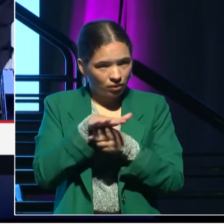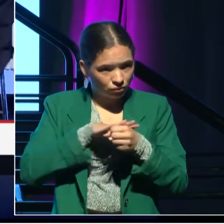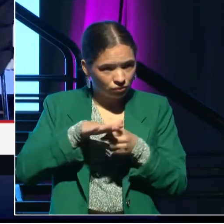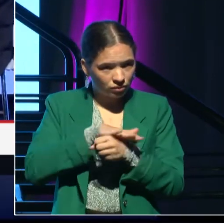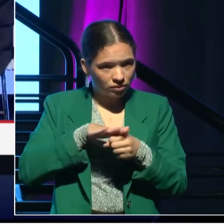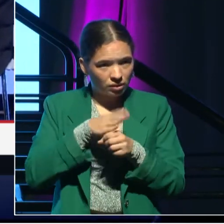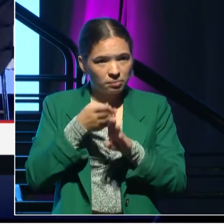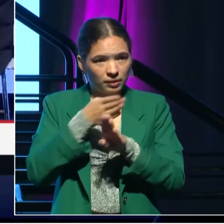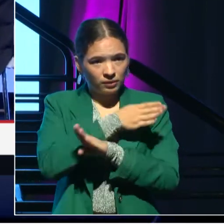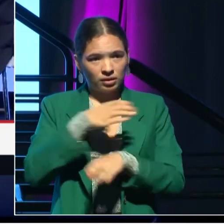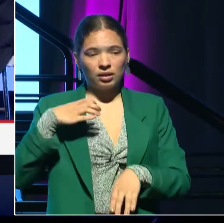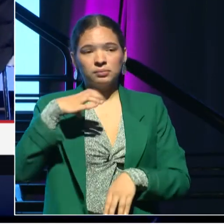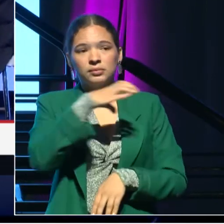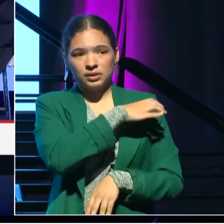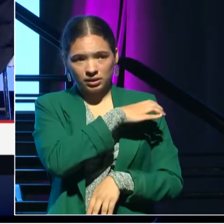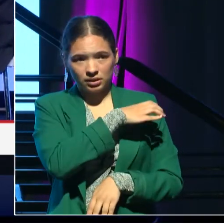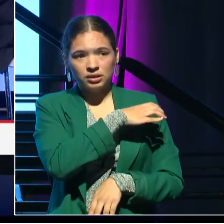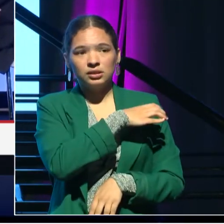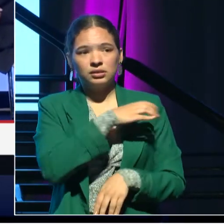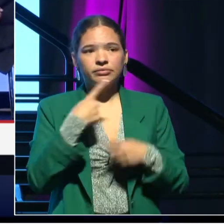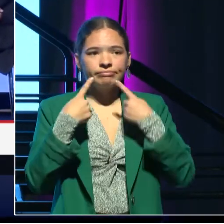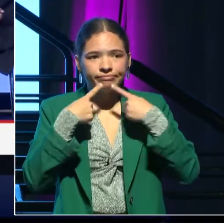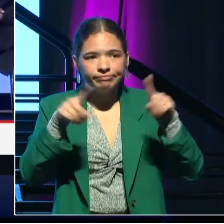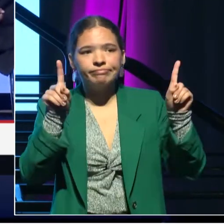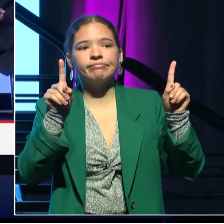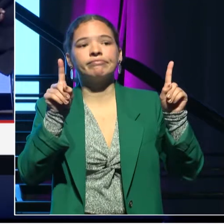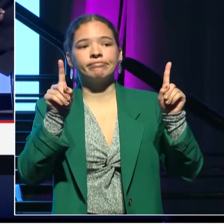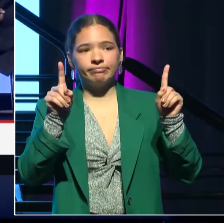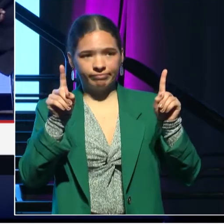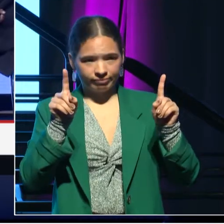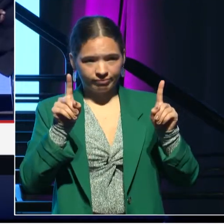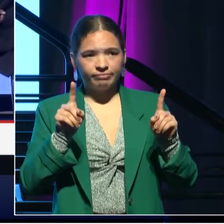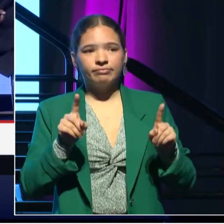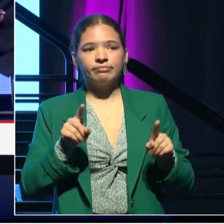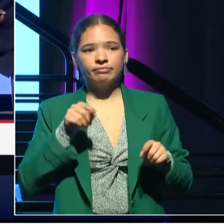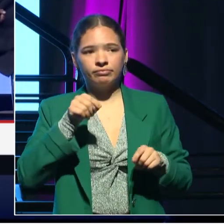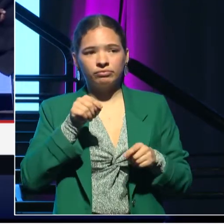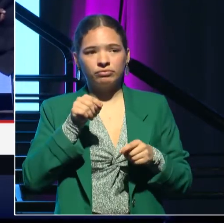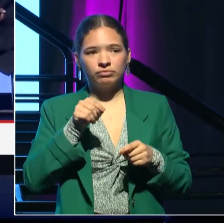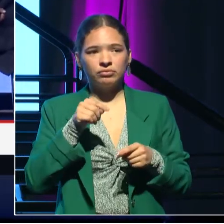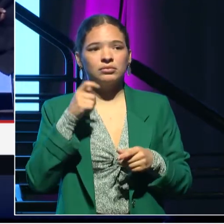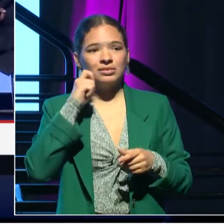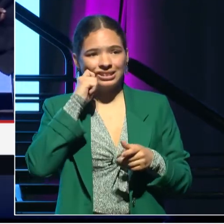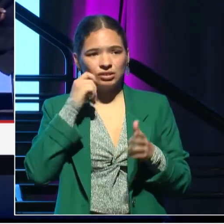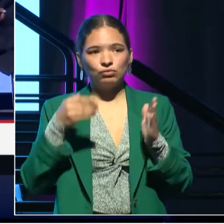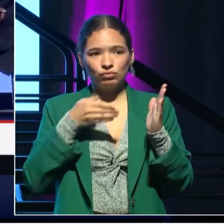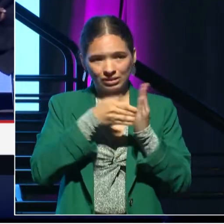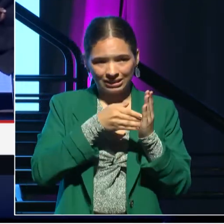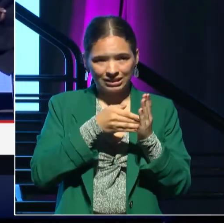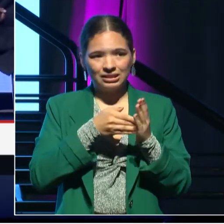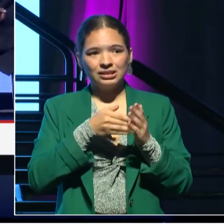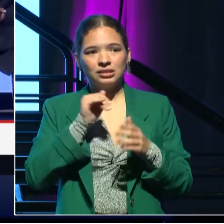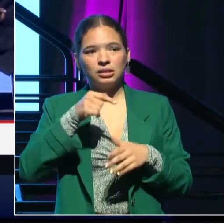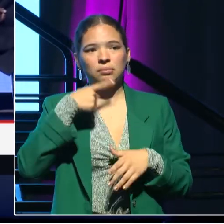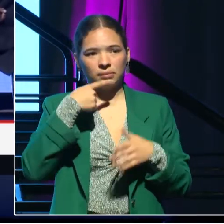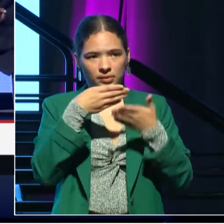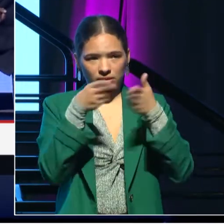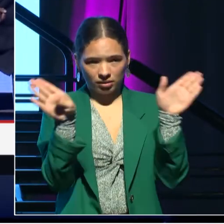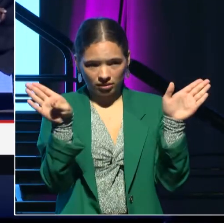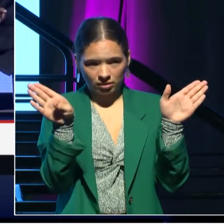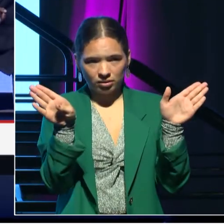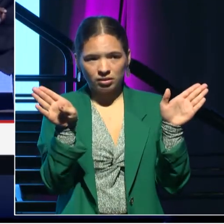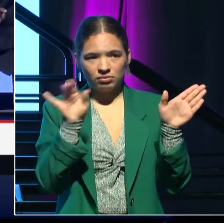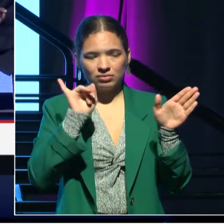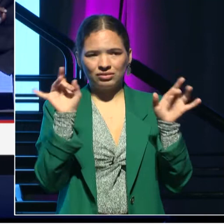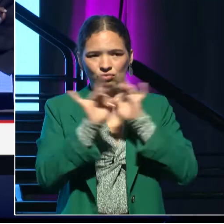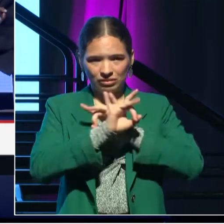the initiative to declare racism a public health crisis. That work was started because of the disparities in our